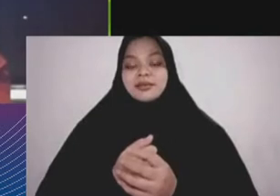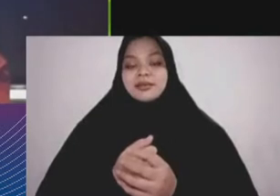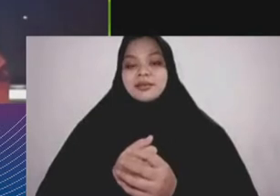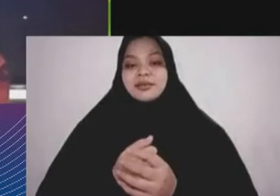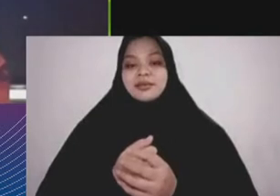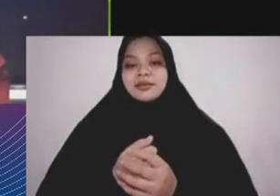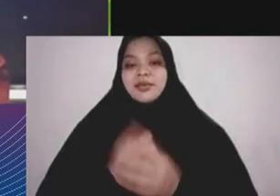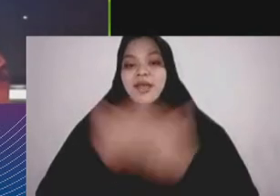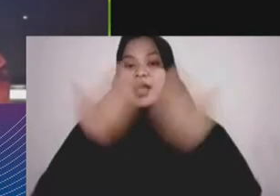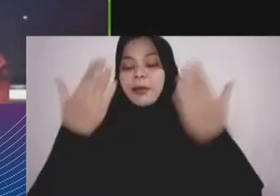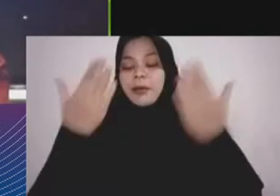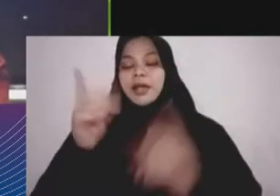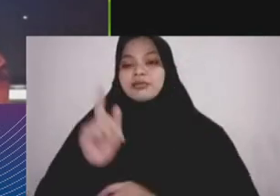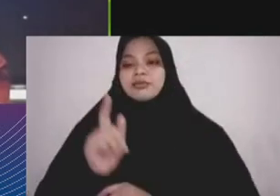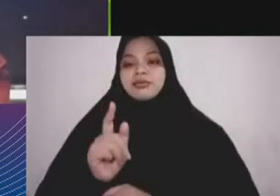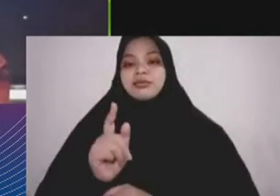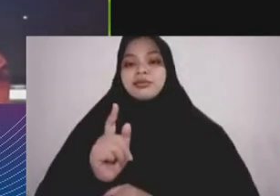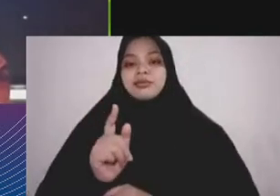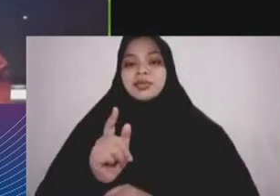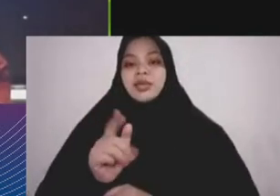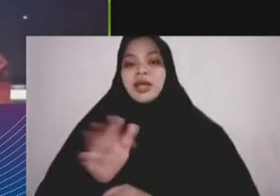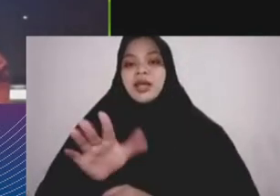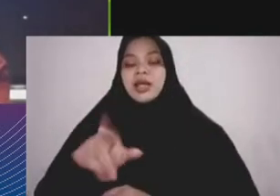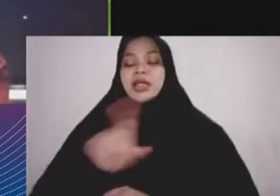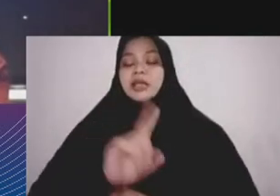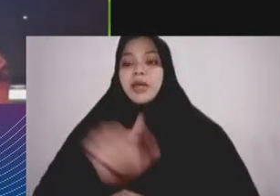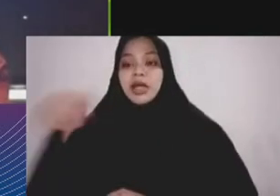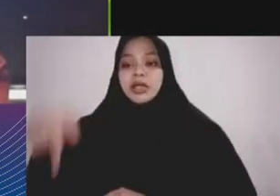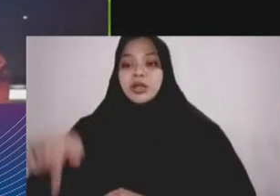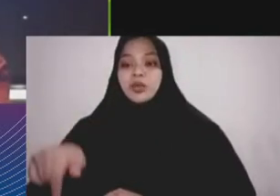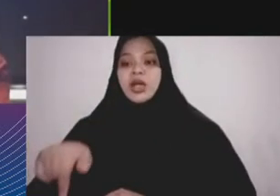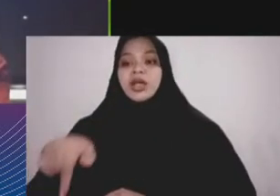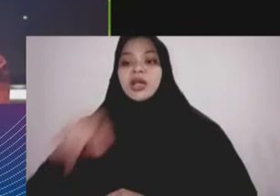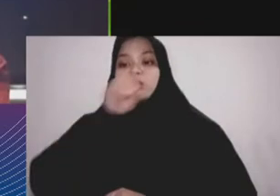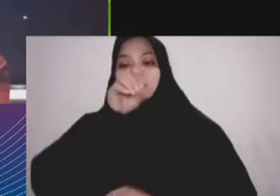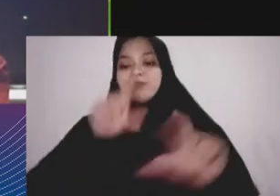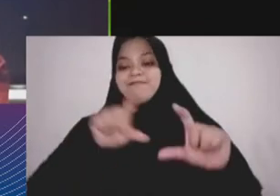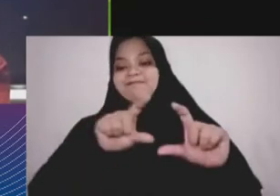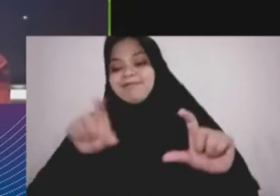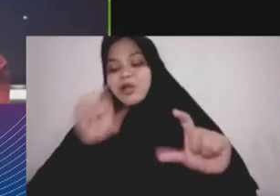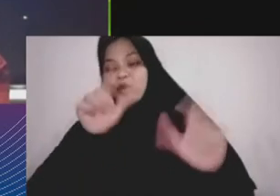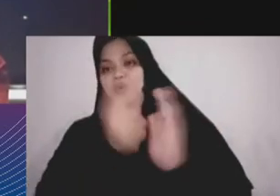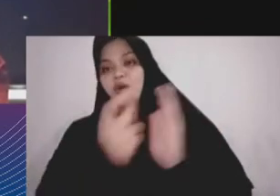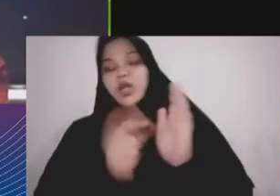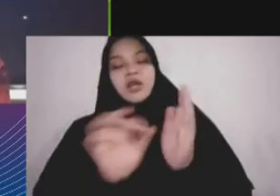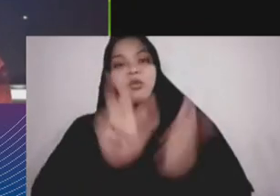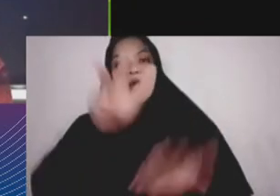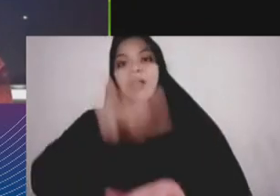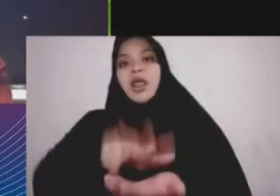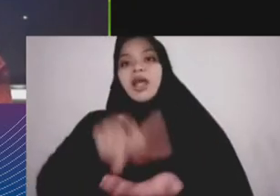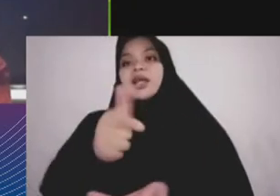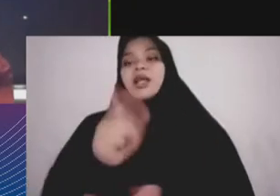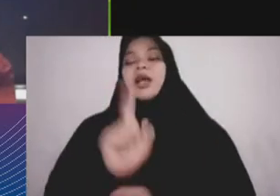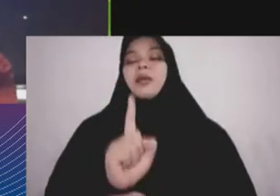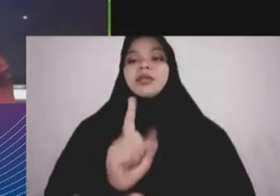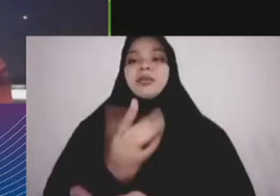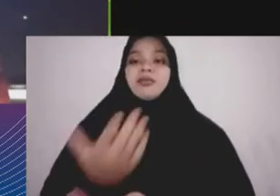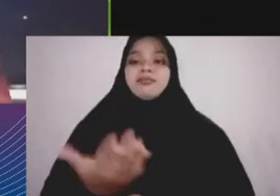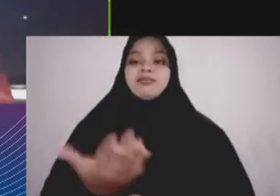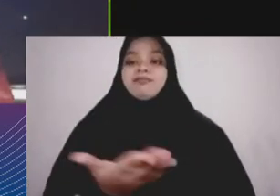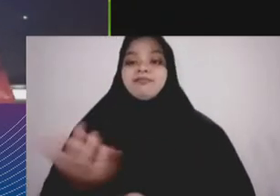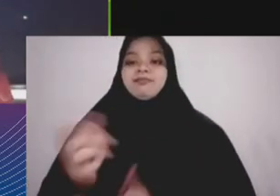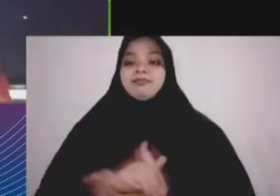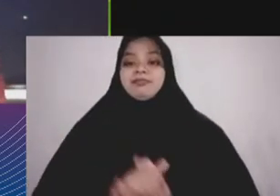Apa yang menyebabkan bagian mana dalam artikel undang-undang itu yang menyebabkan ini belum dilegalkan tahun ini? Ibu Fene duluan